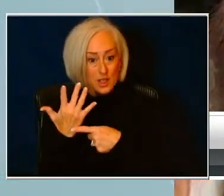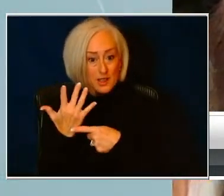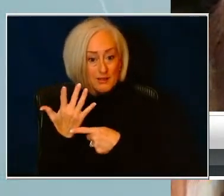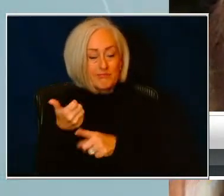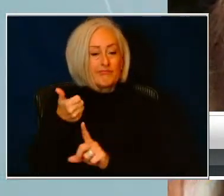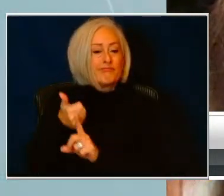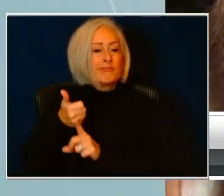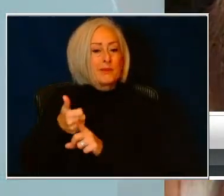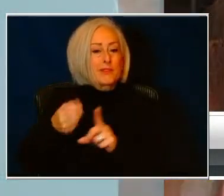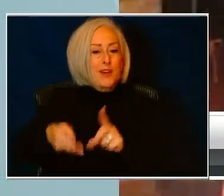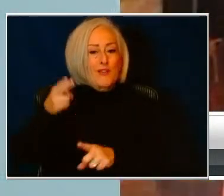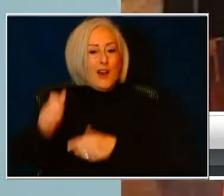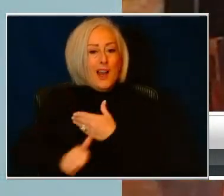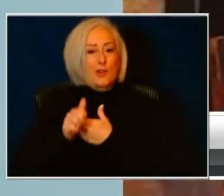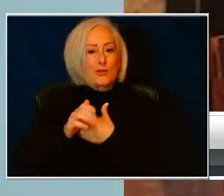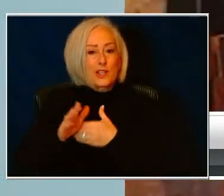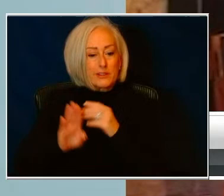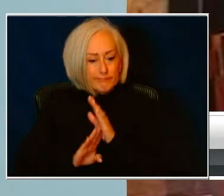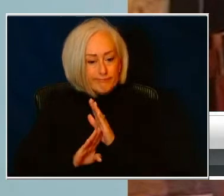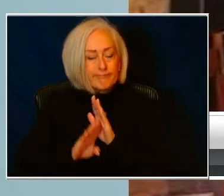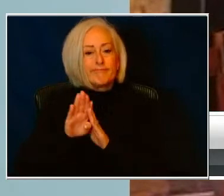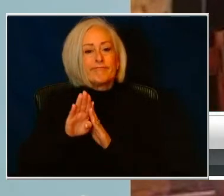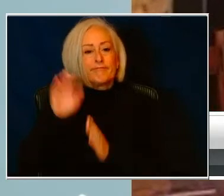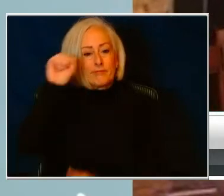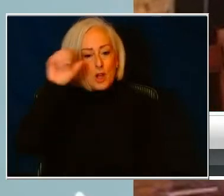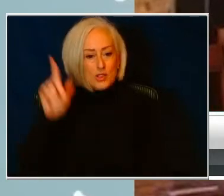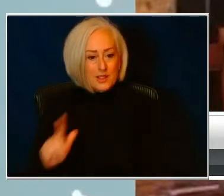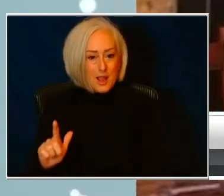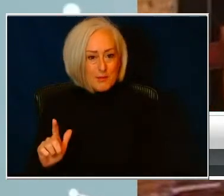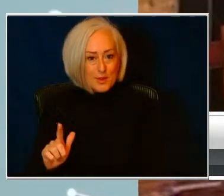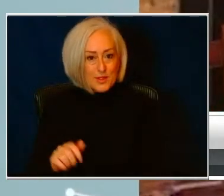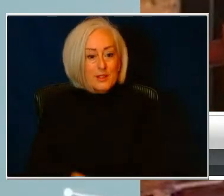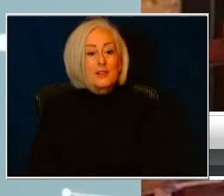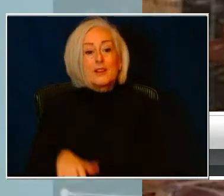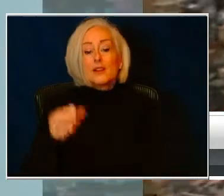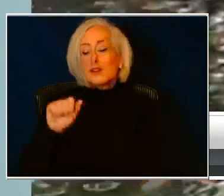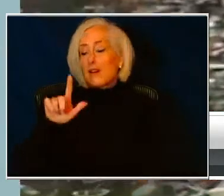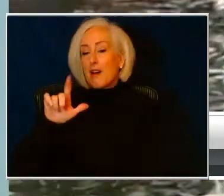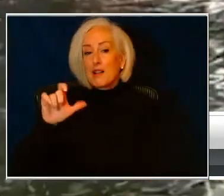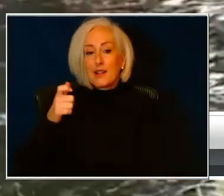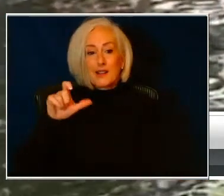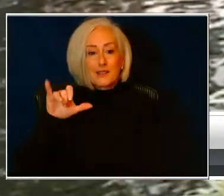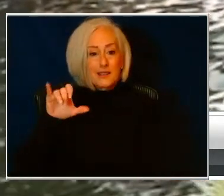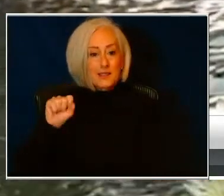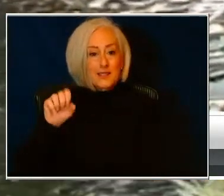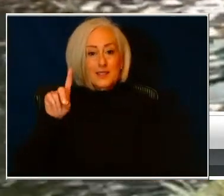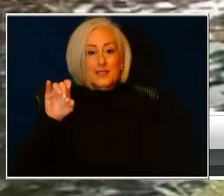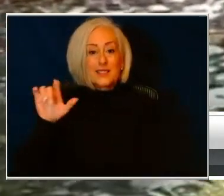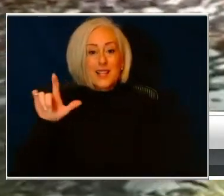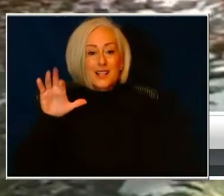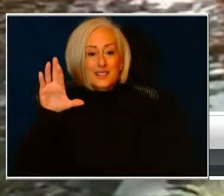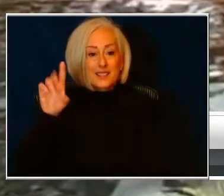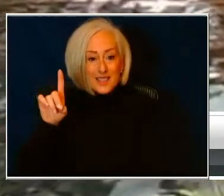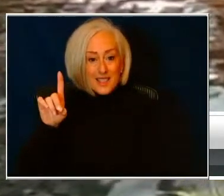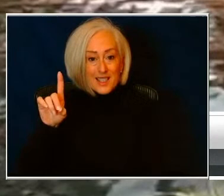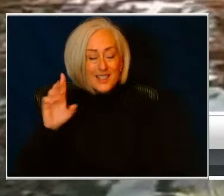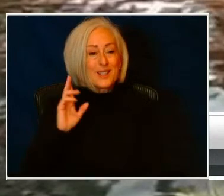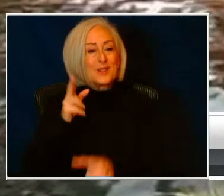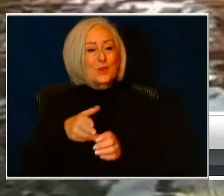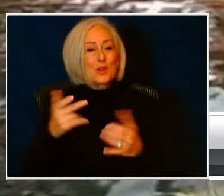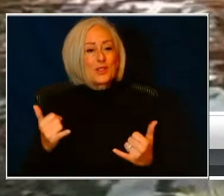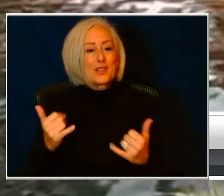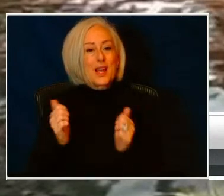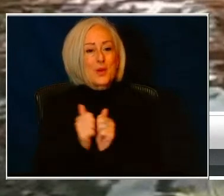Alzheimer affects not only the patient, but their caregivers too. Alexis Del Cid joins us this morning with her personal story of helping her